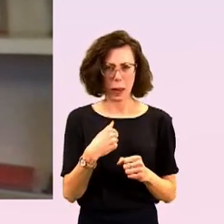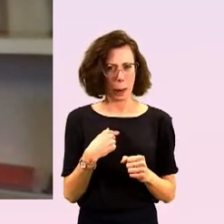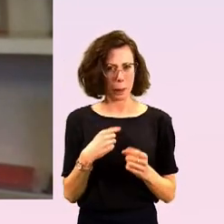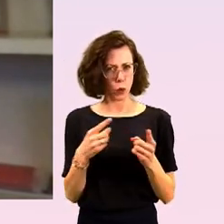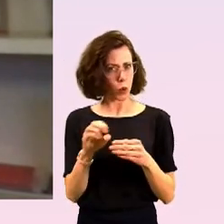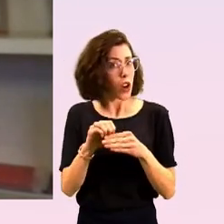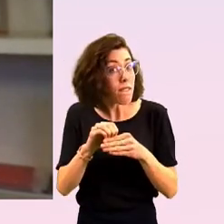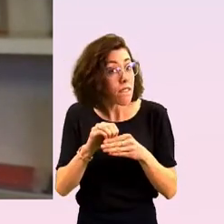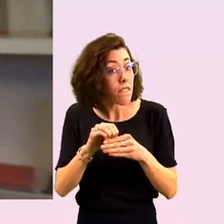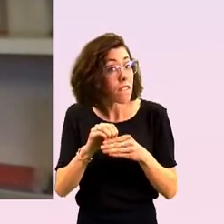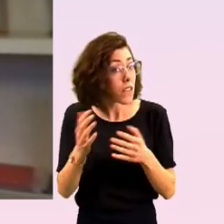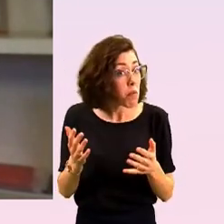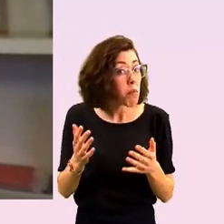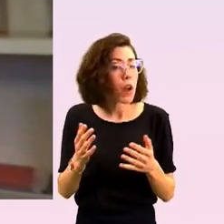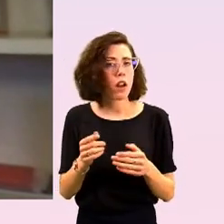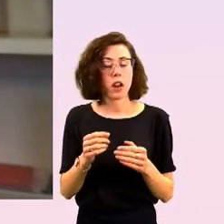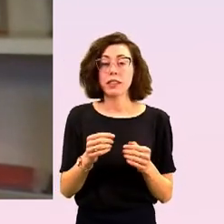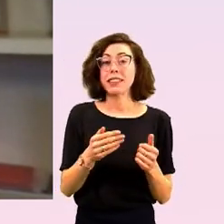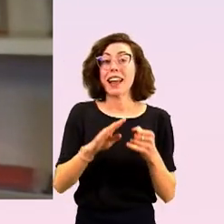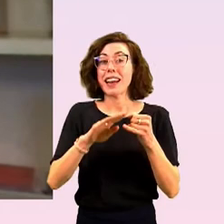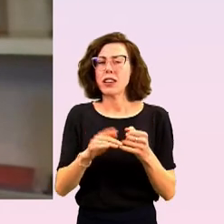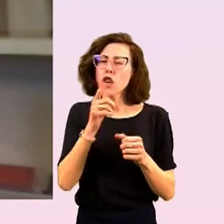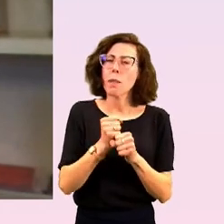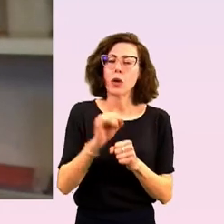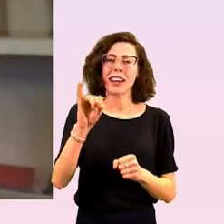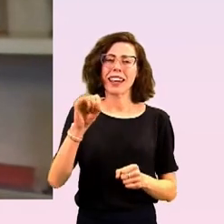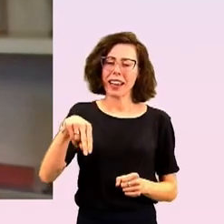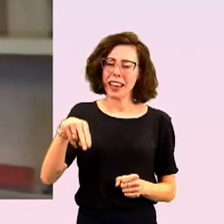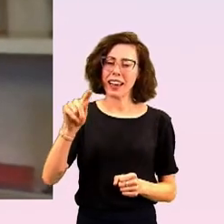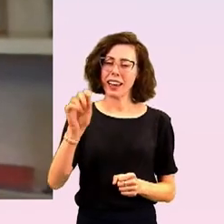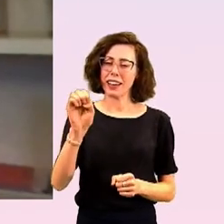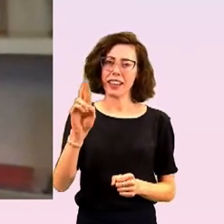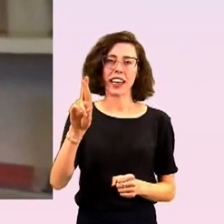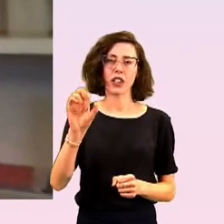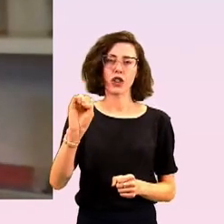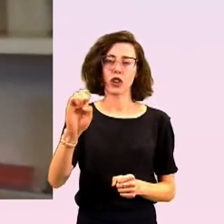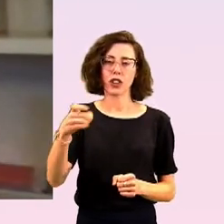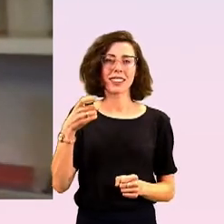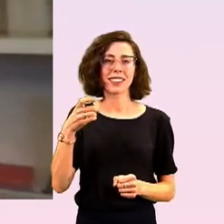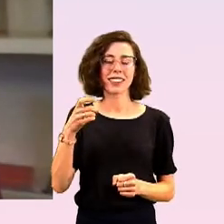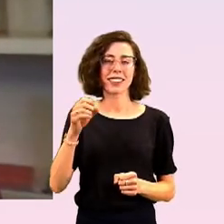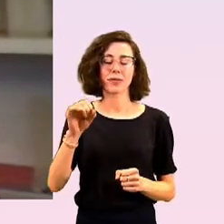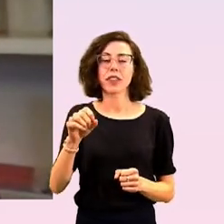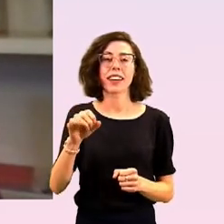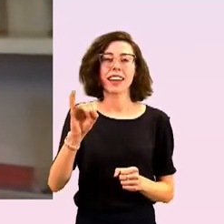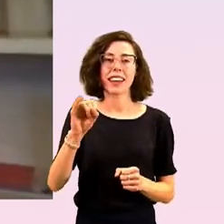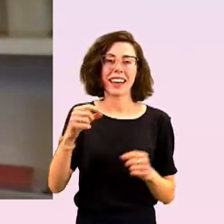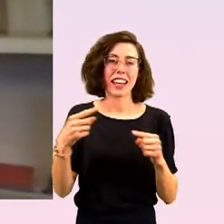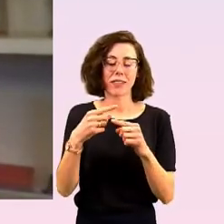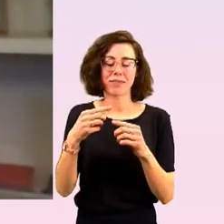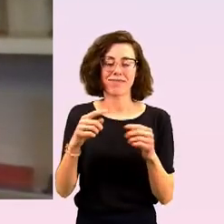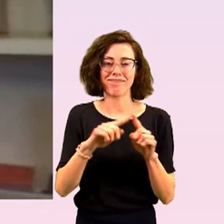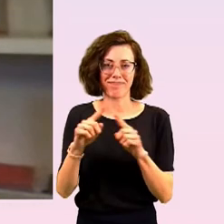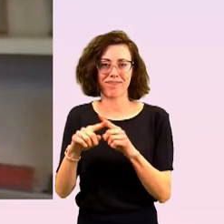the kind of the intersectional aspect. You know, it crosses I and D boundaries. You know, I mean, we're the